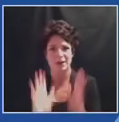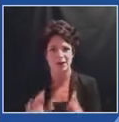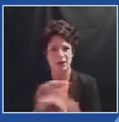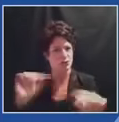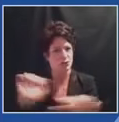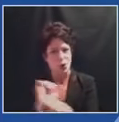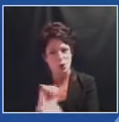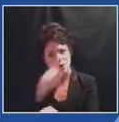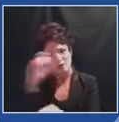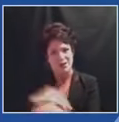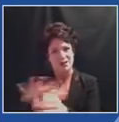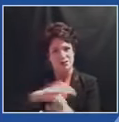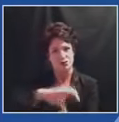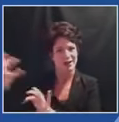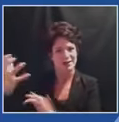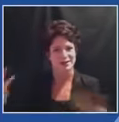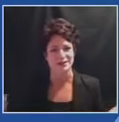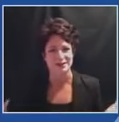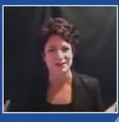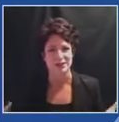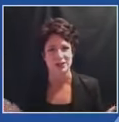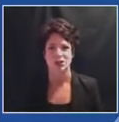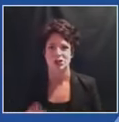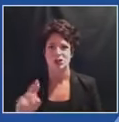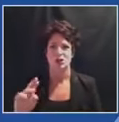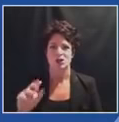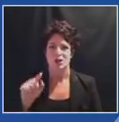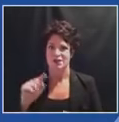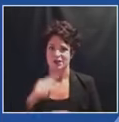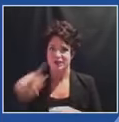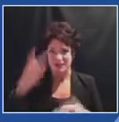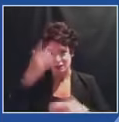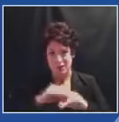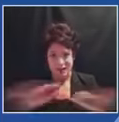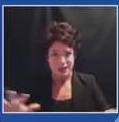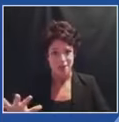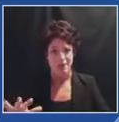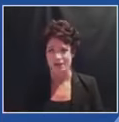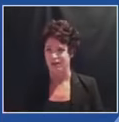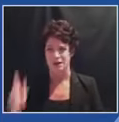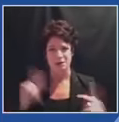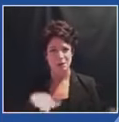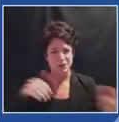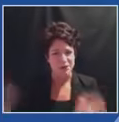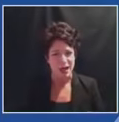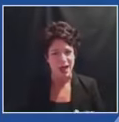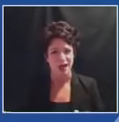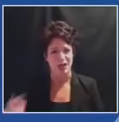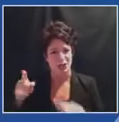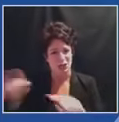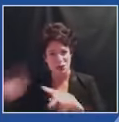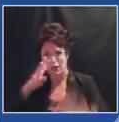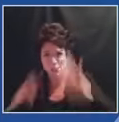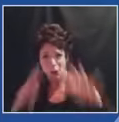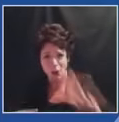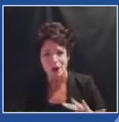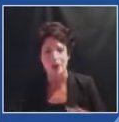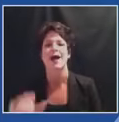crisis. Quit ignoring the reality of this pandemic and the horrifying loss of American life.